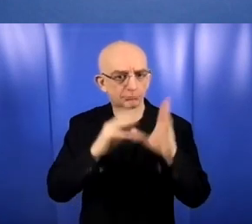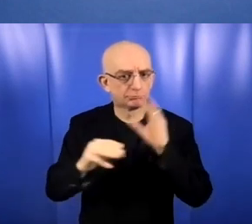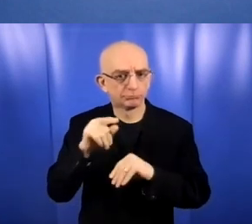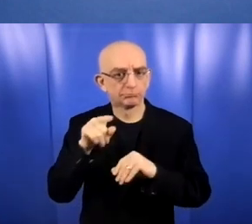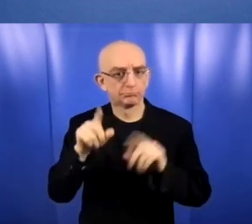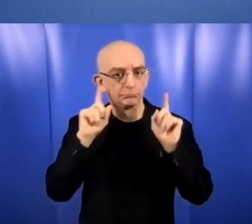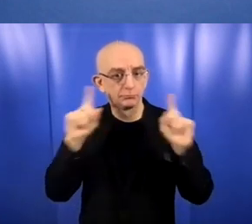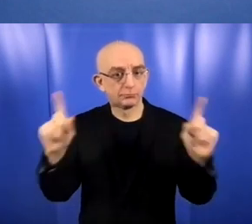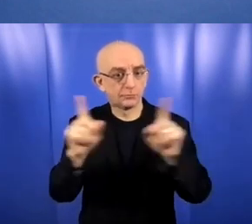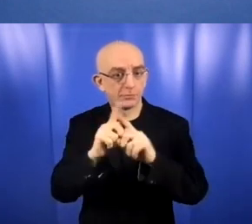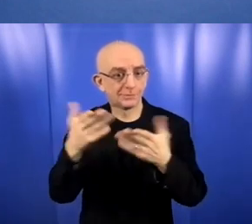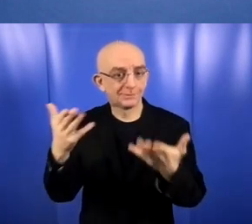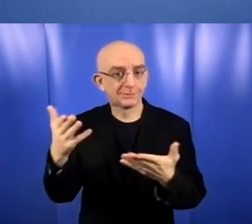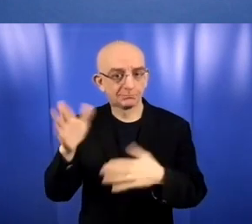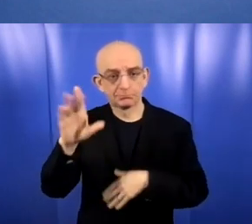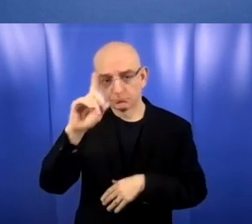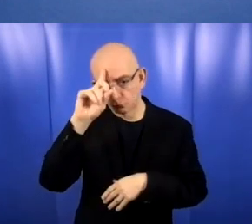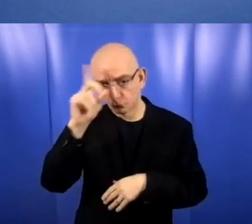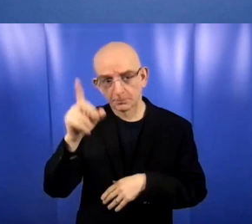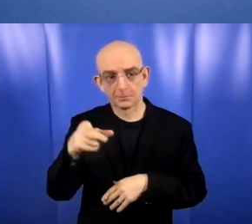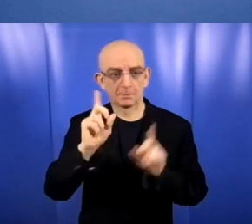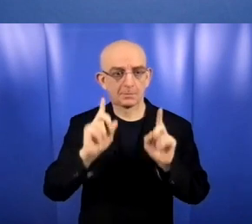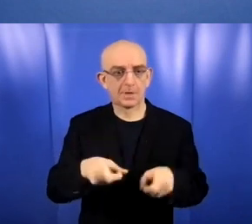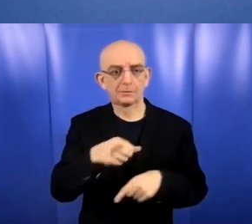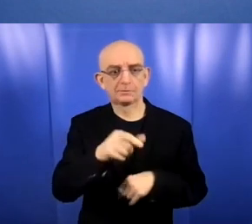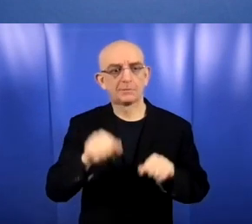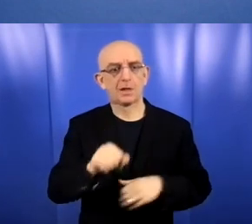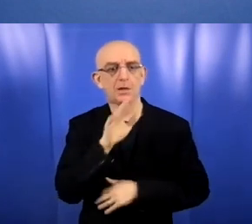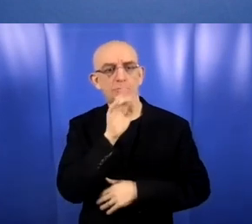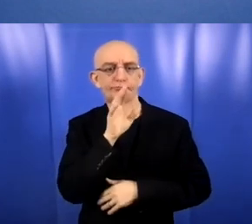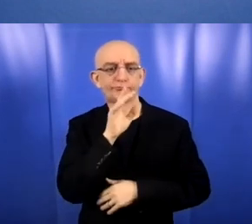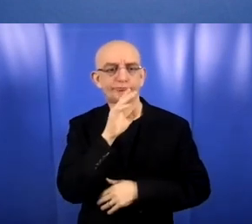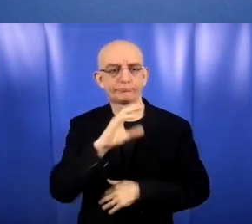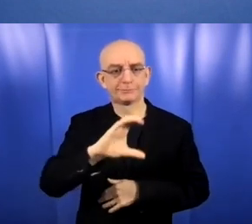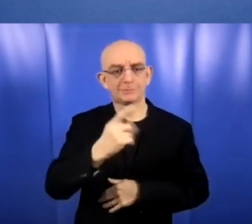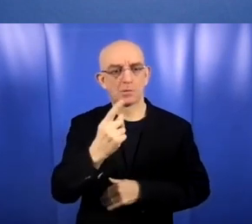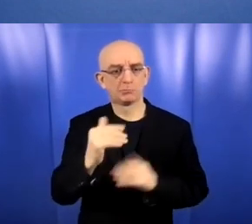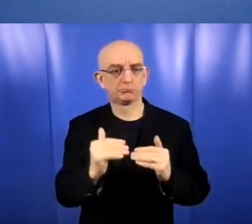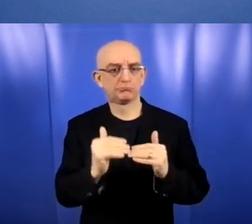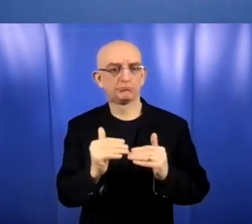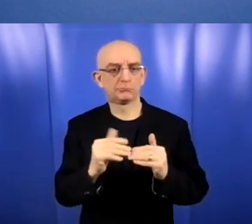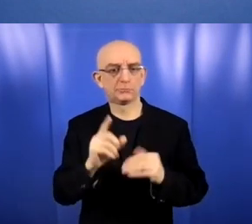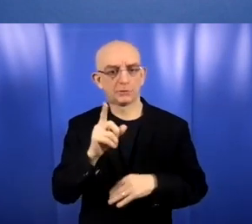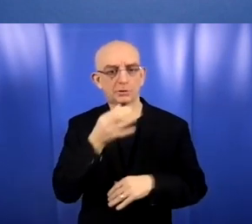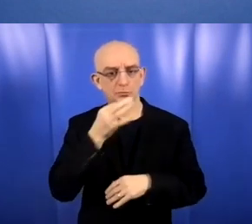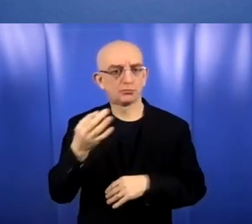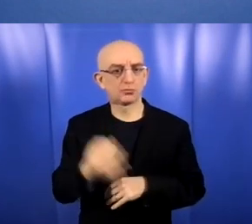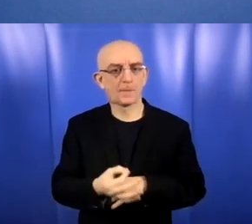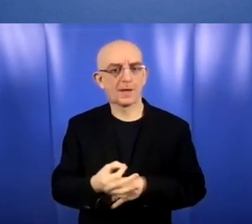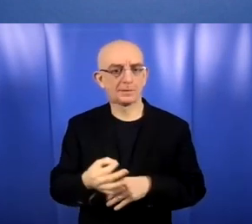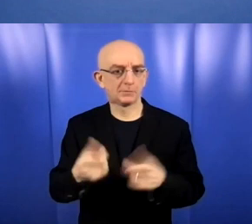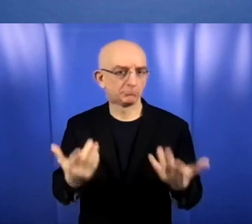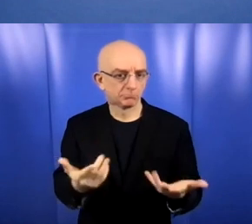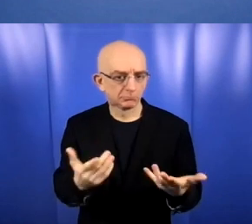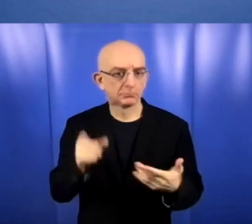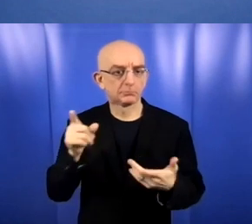displaced persons who were now studying at university level because of the free language courses offered by